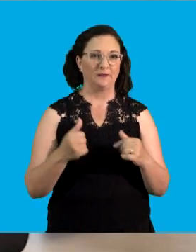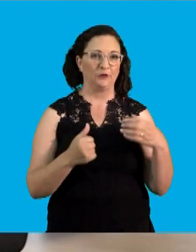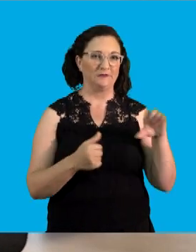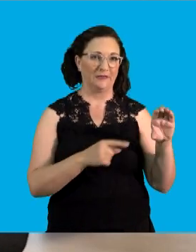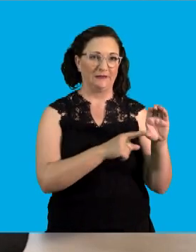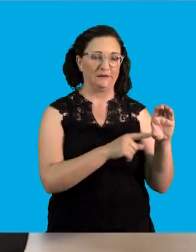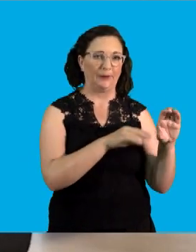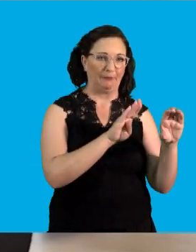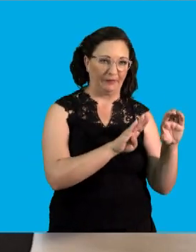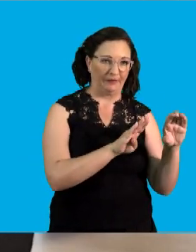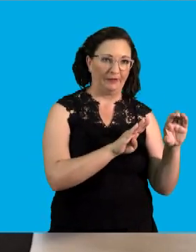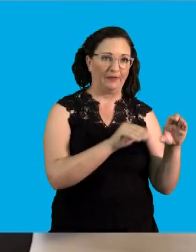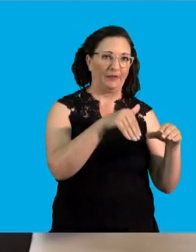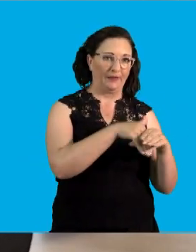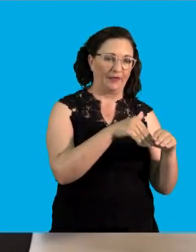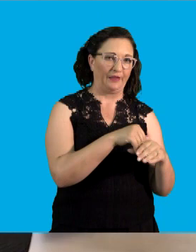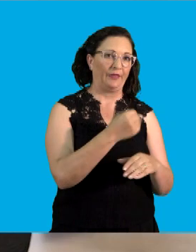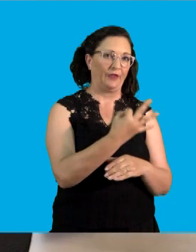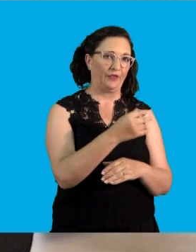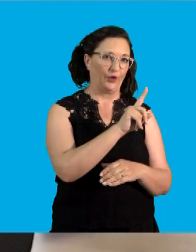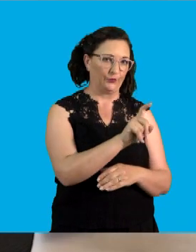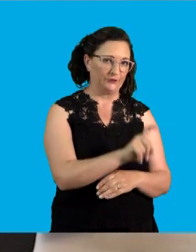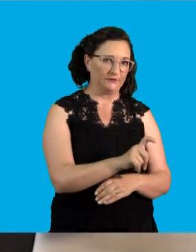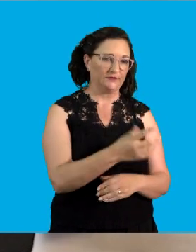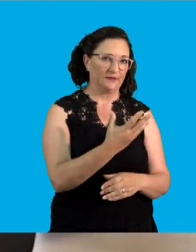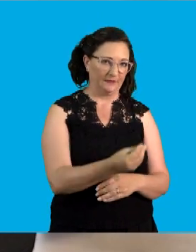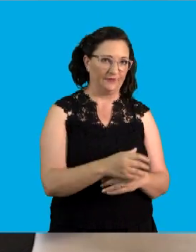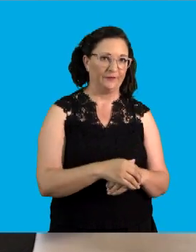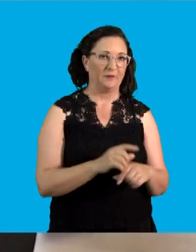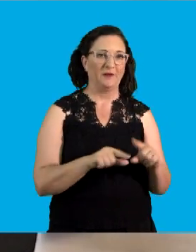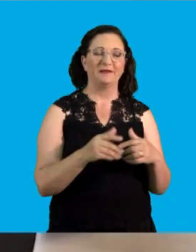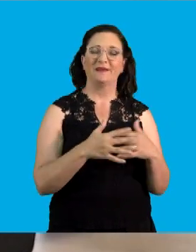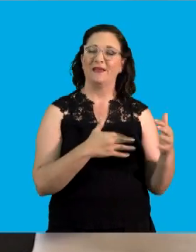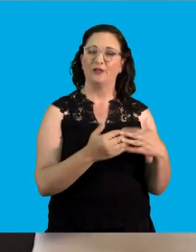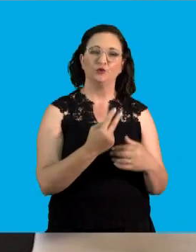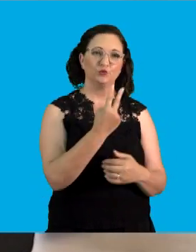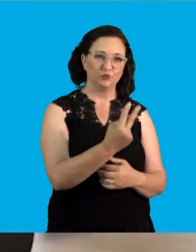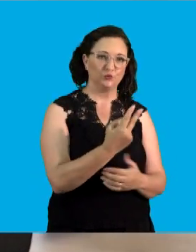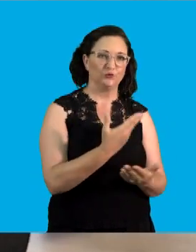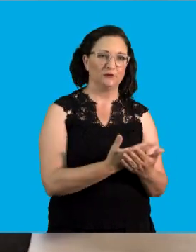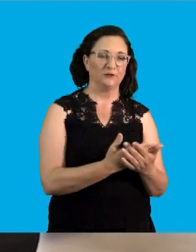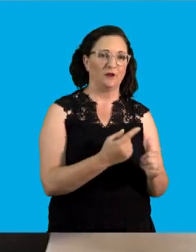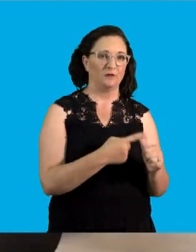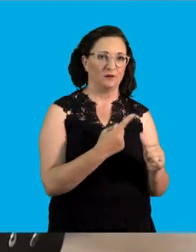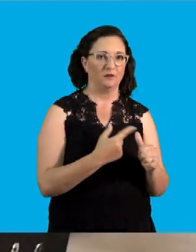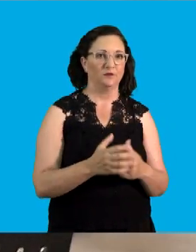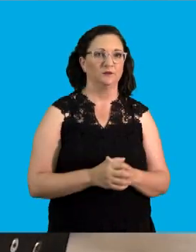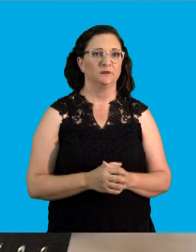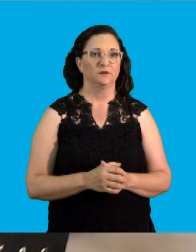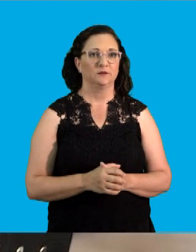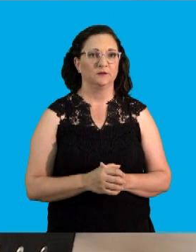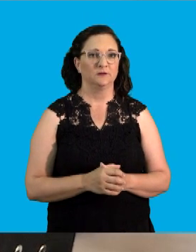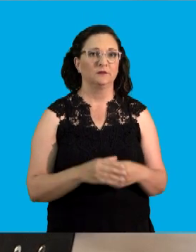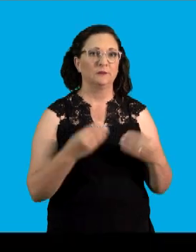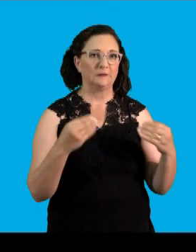B consists of 3 questions, and then from these 3 questions, you answer any 2 questions. Don't forget, question 2, it's